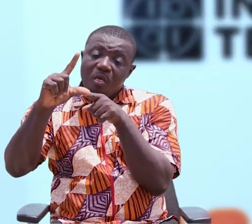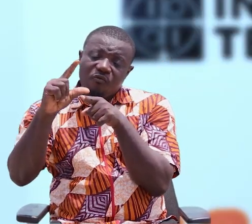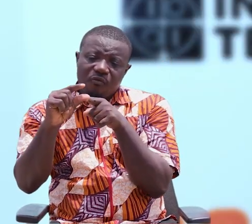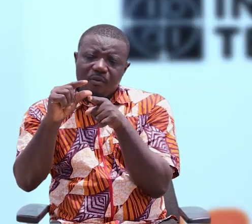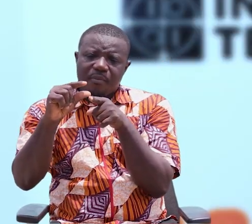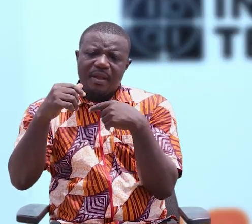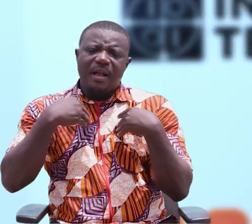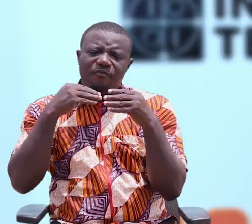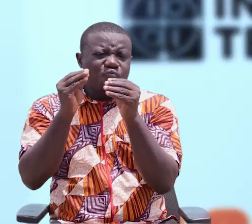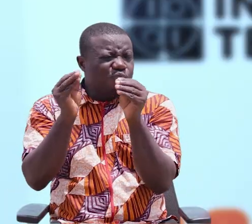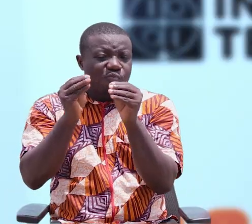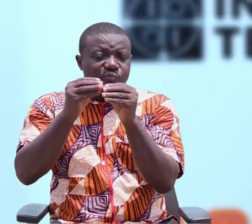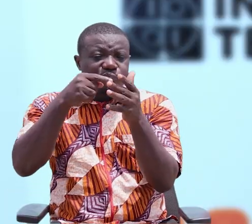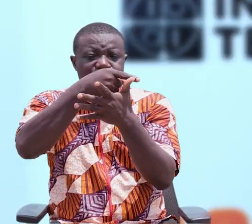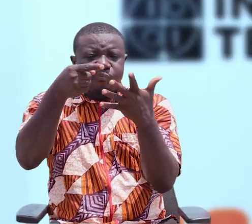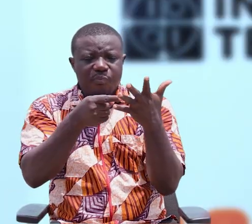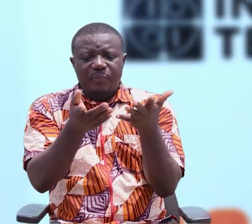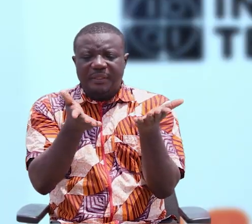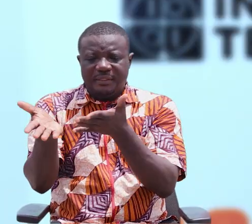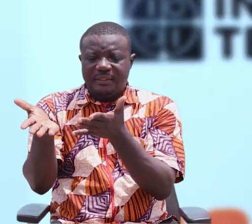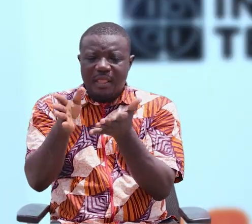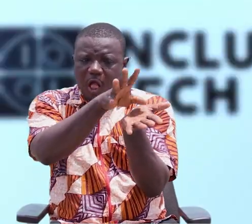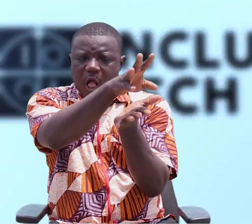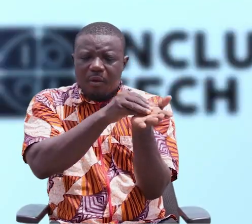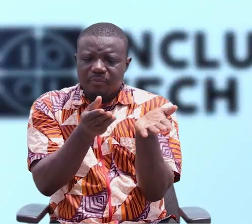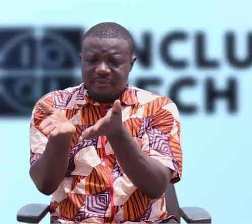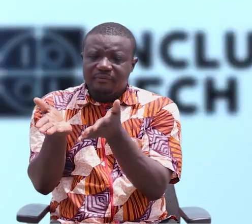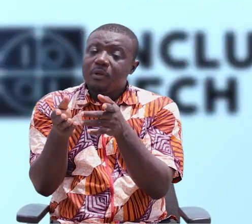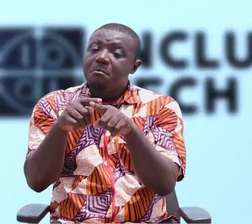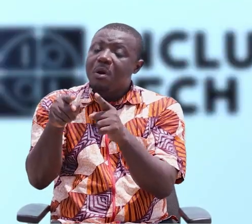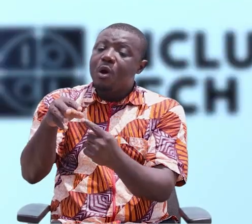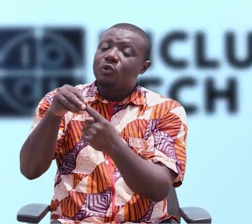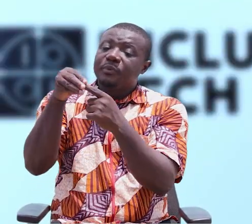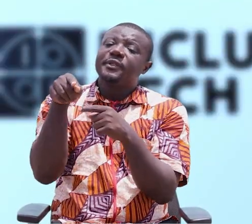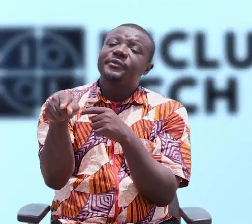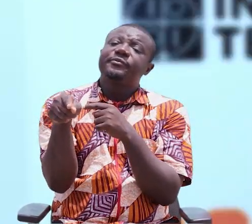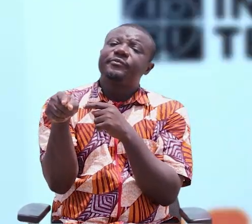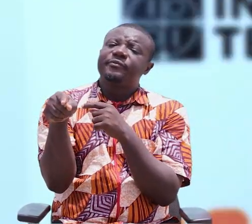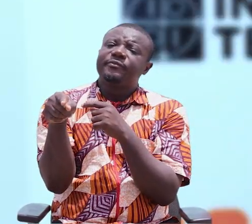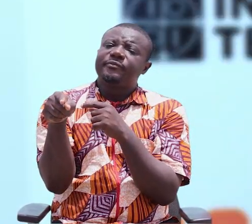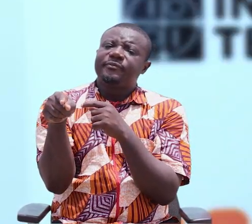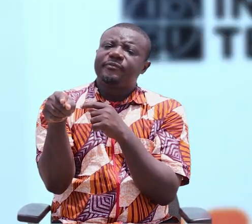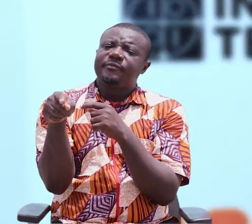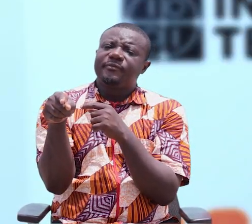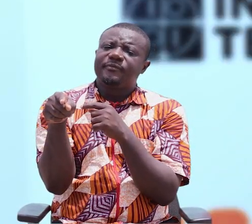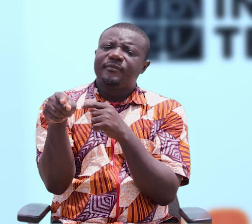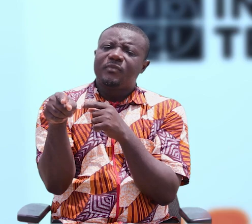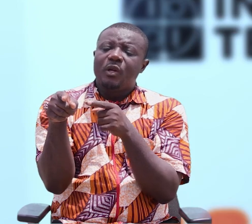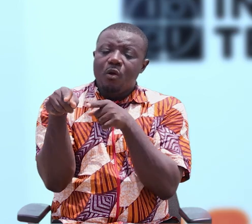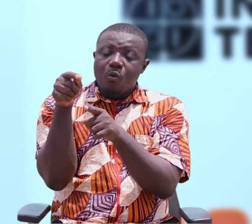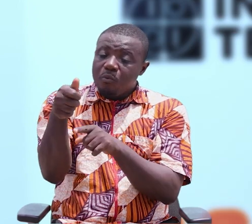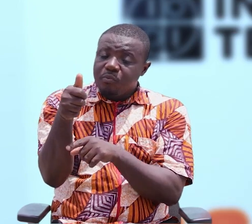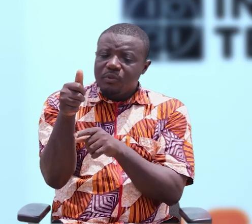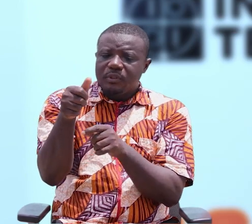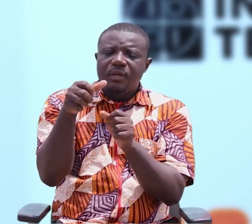device. So this one has all the functionalities of the phase 2. But one unique thing about this one is every image that